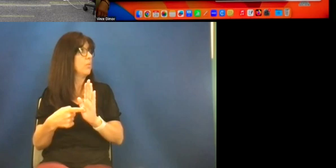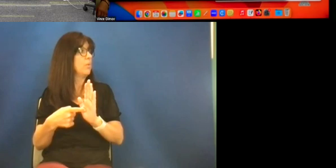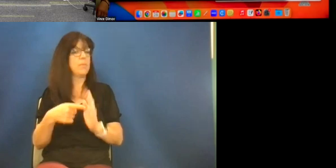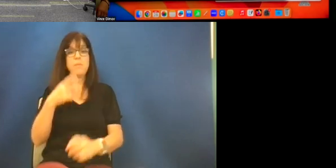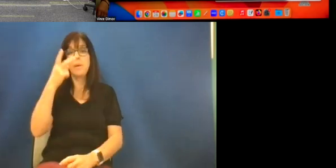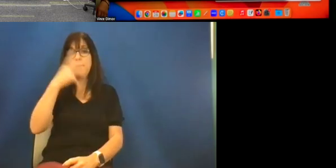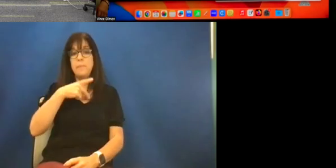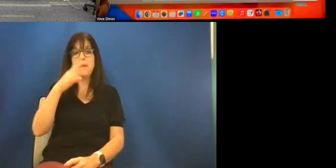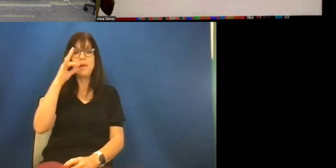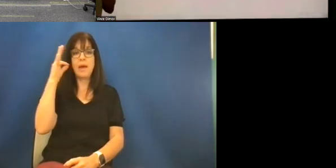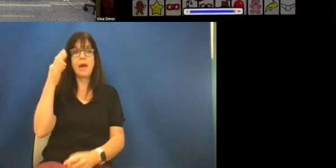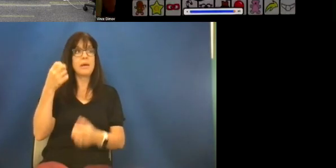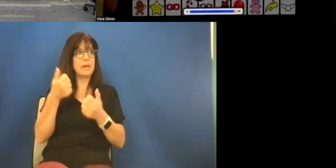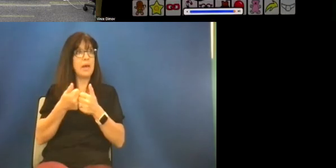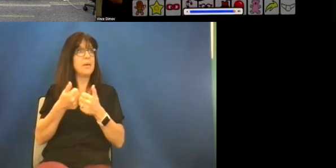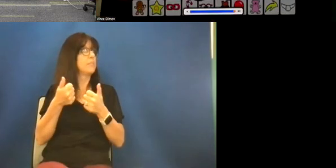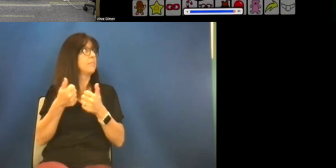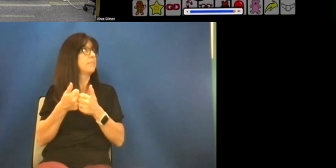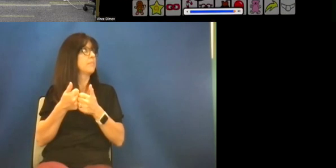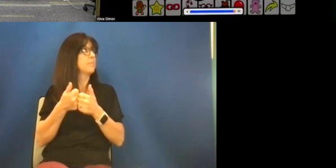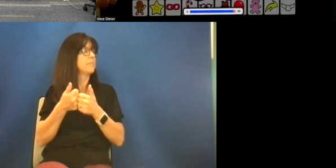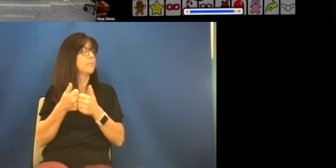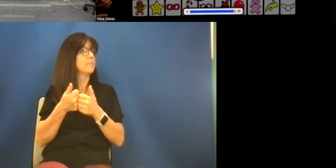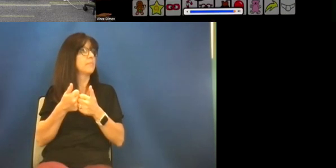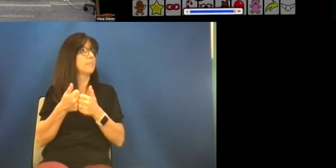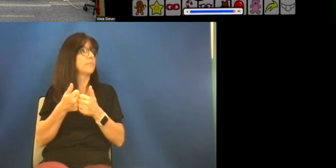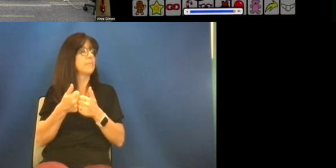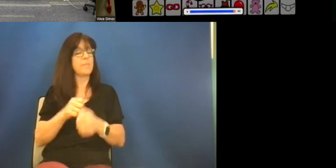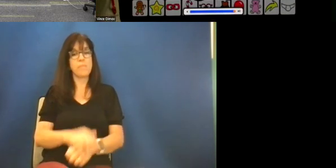Pink Cat games. Like a pink cat games.